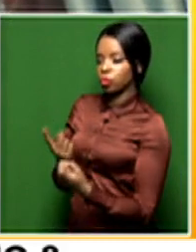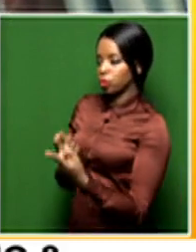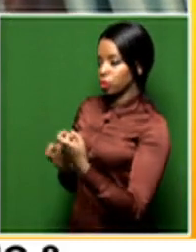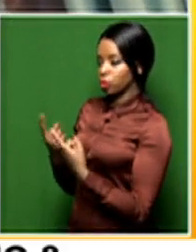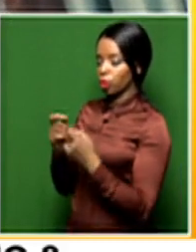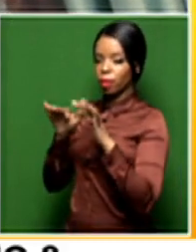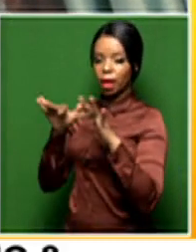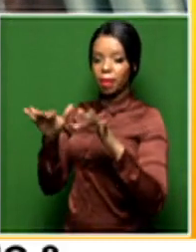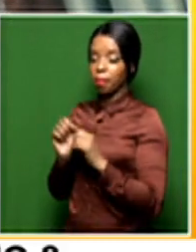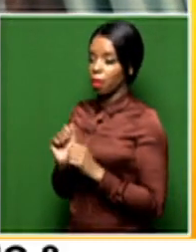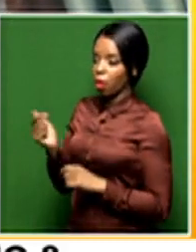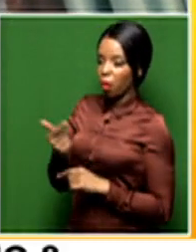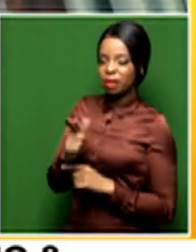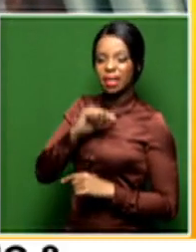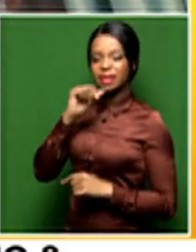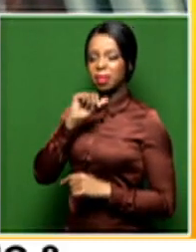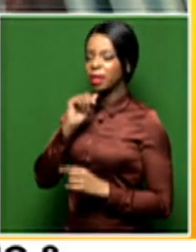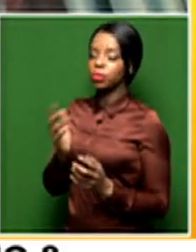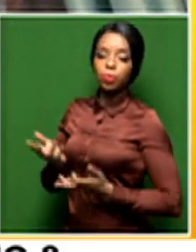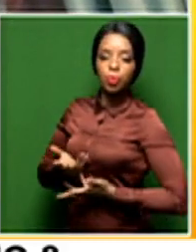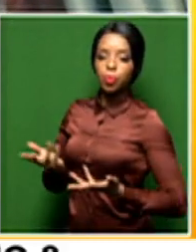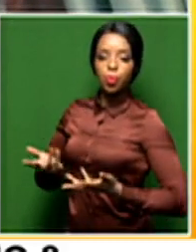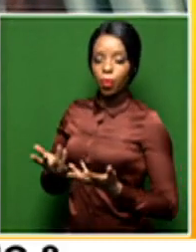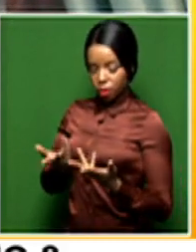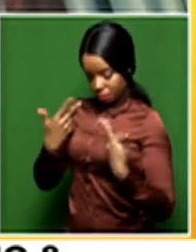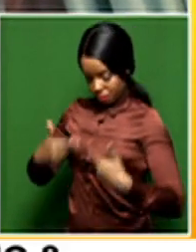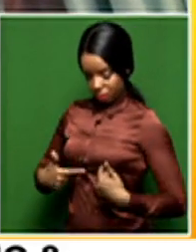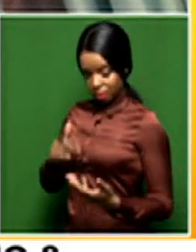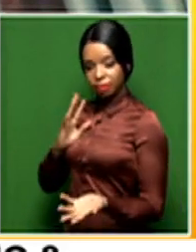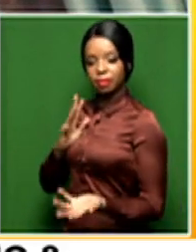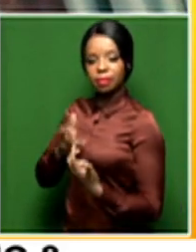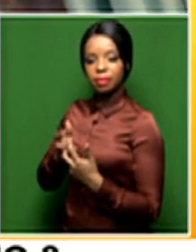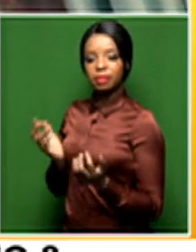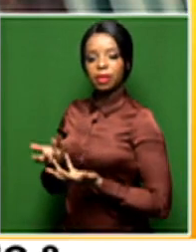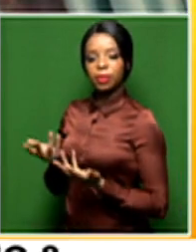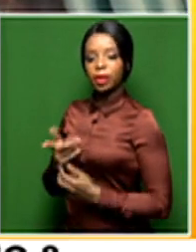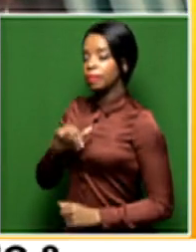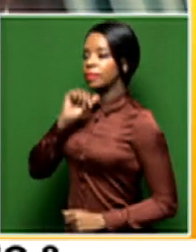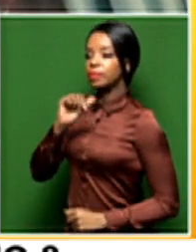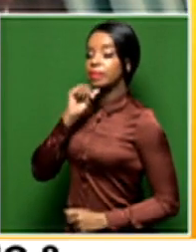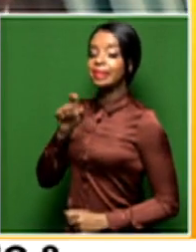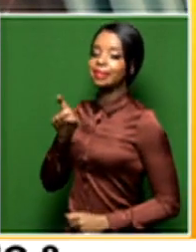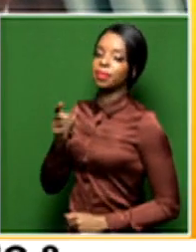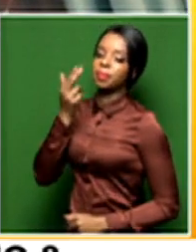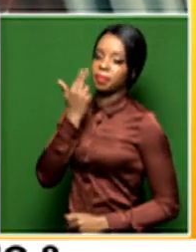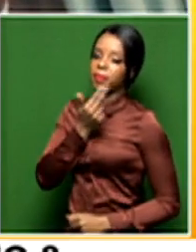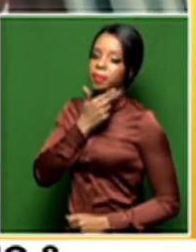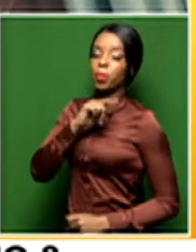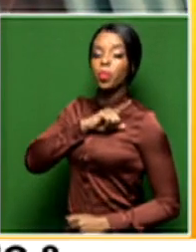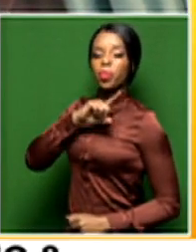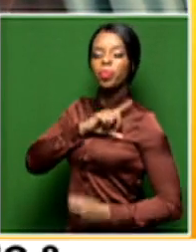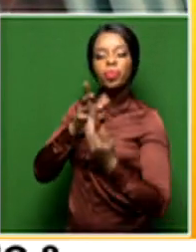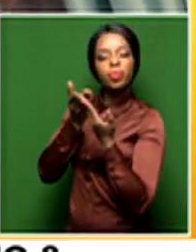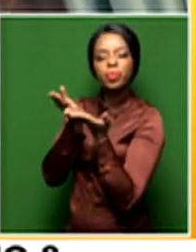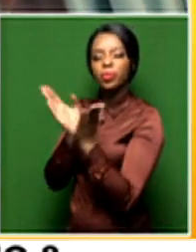all walks of life. Doesn't matter where you sort of fit into this world, and that's what I think is so nice. It's everybody is